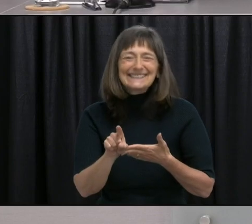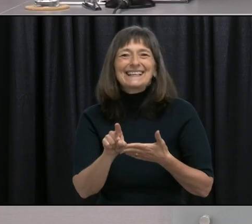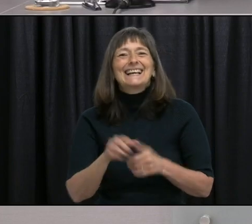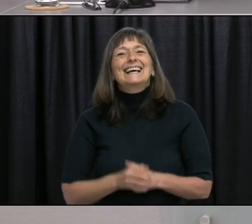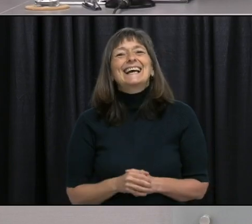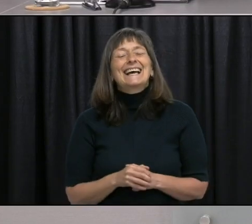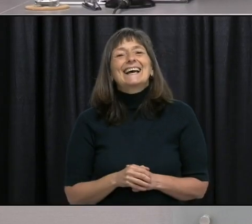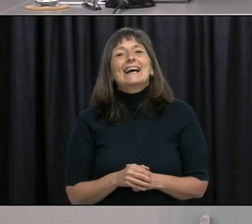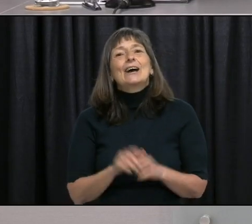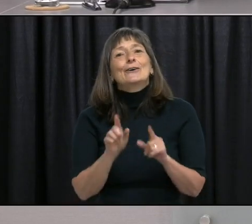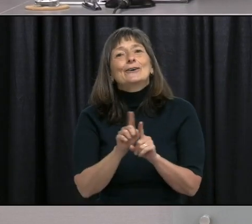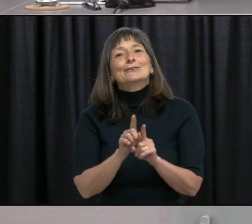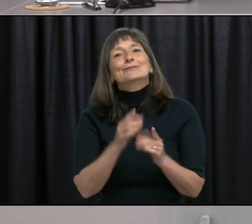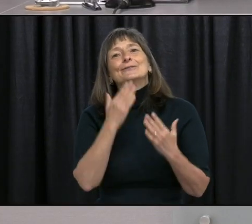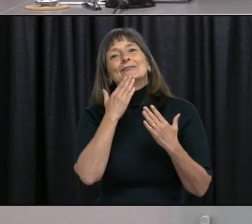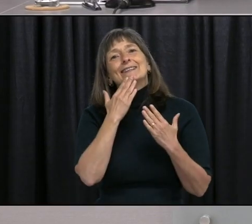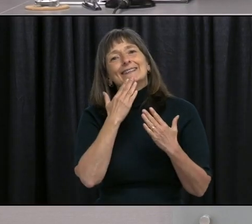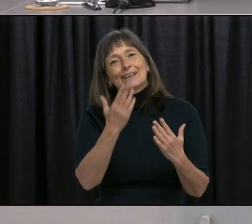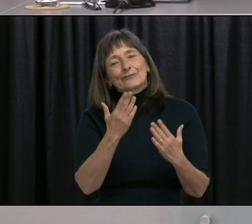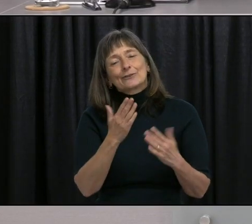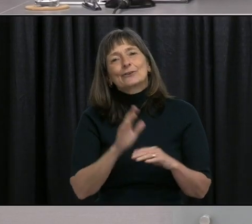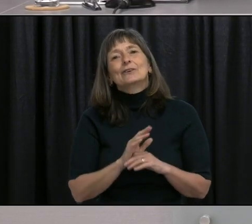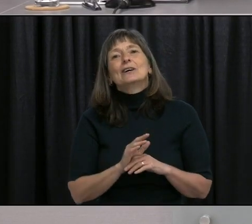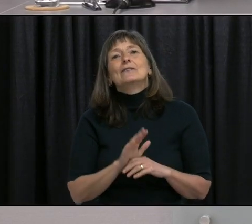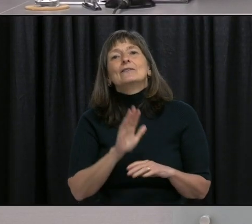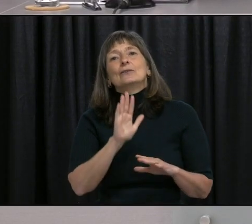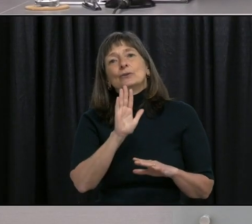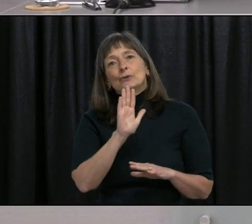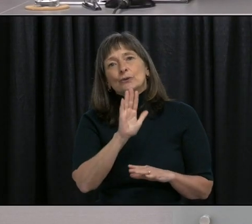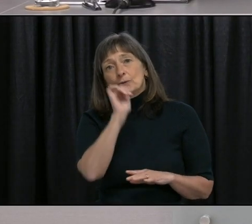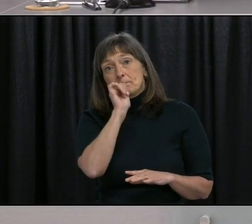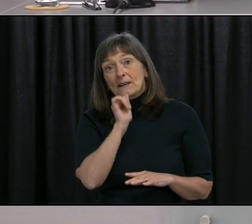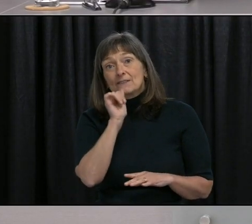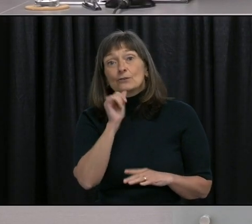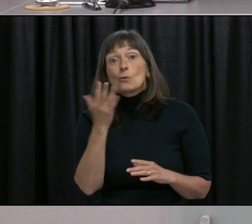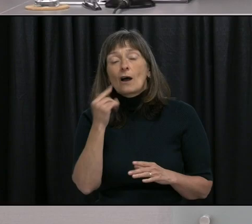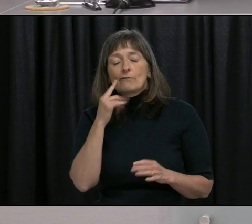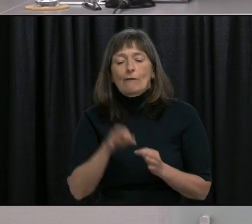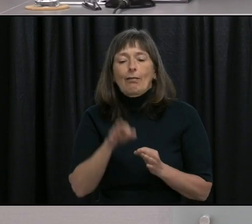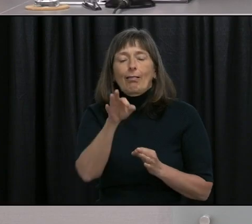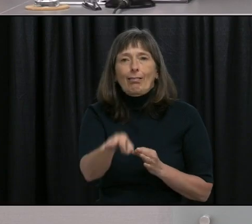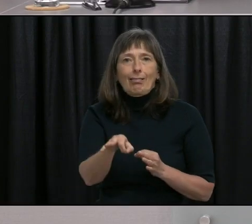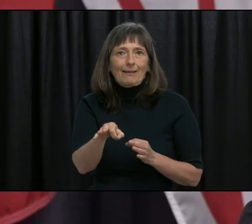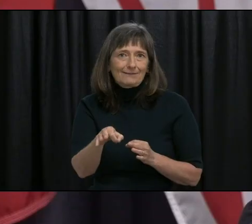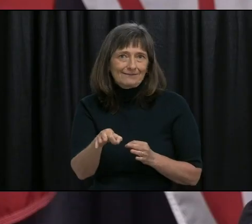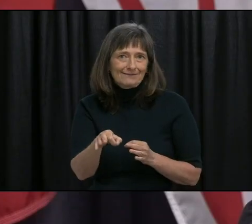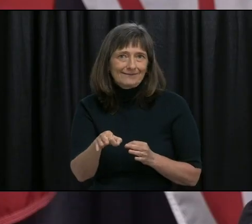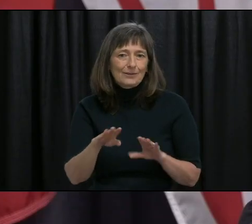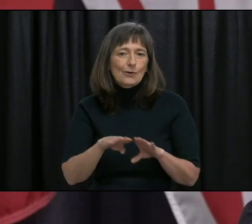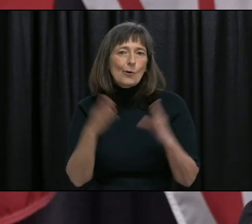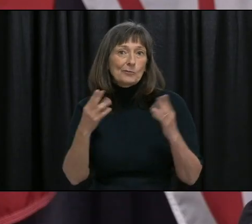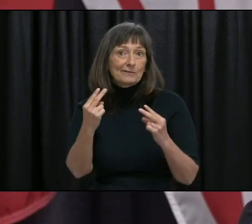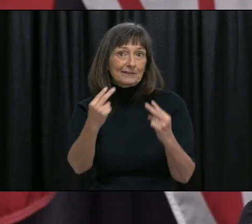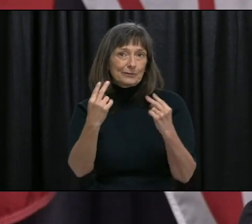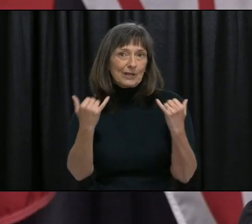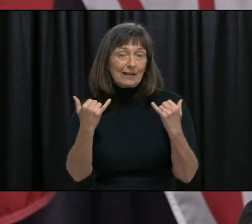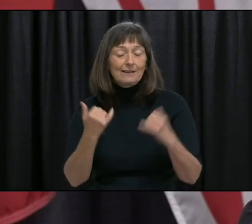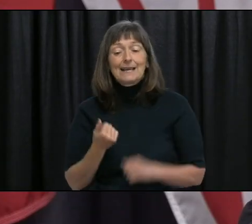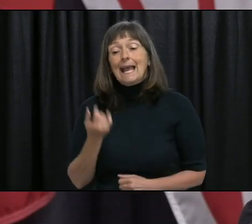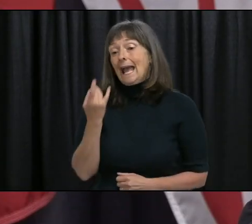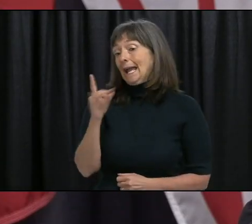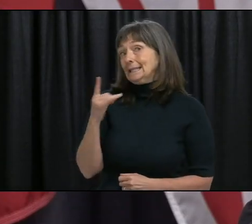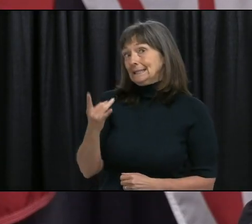first of all, I also want to say thank you for your patience in the delay of today's update. Day 18, as Dr. Fitzgerald said, no new